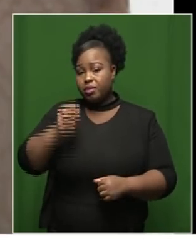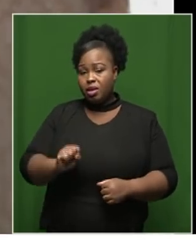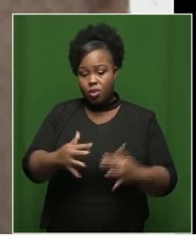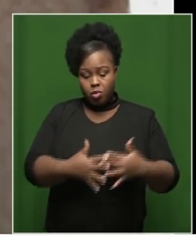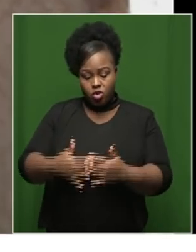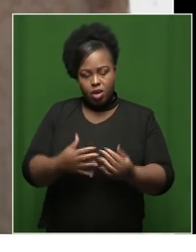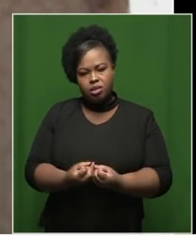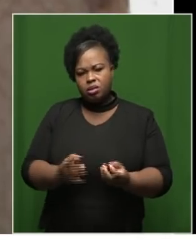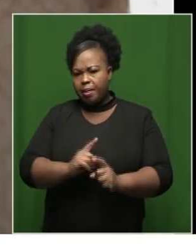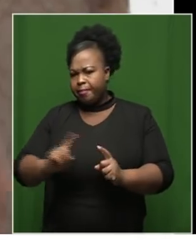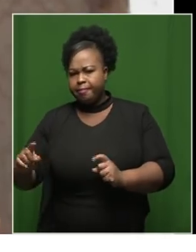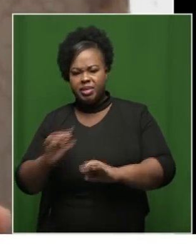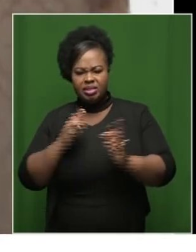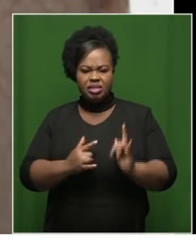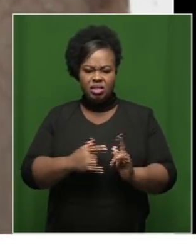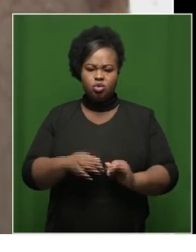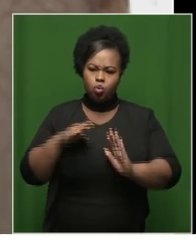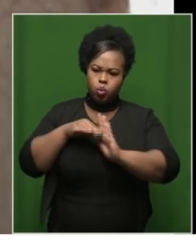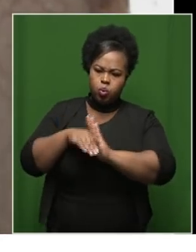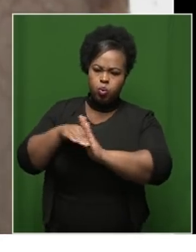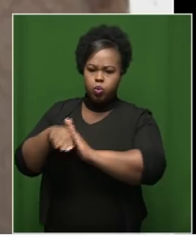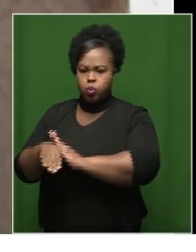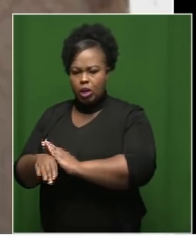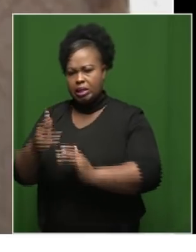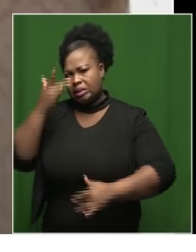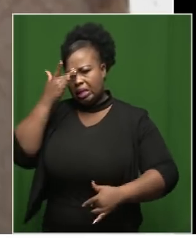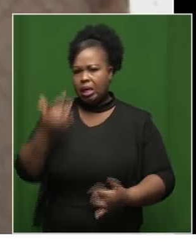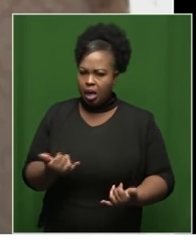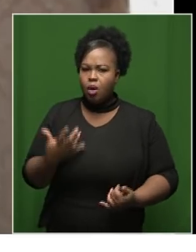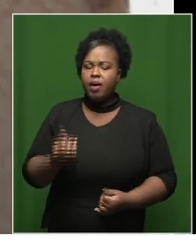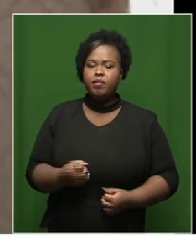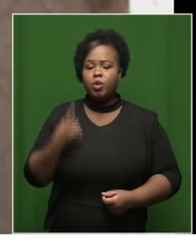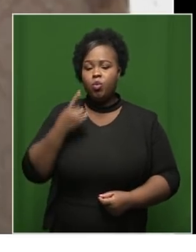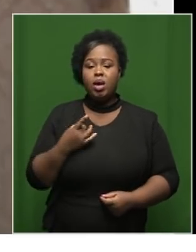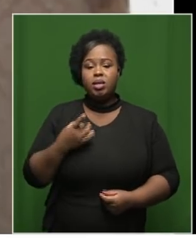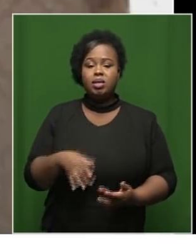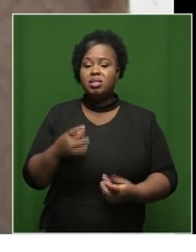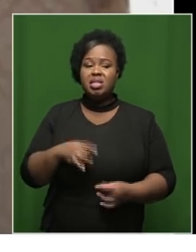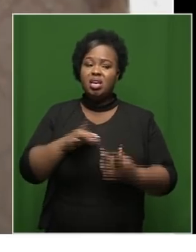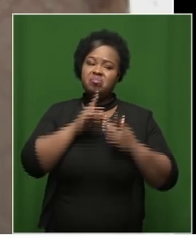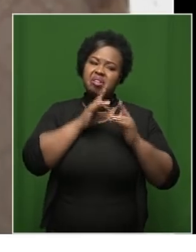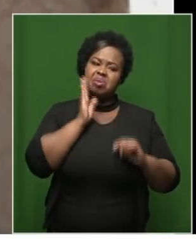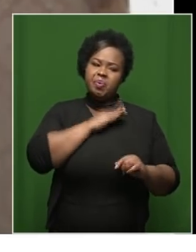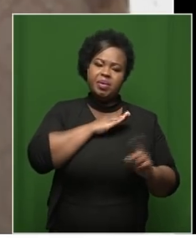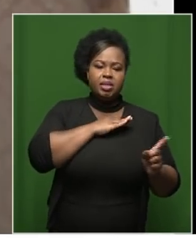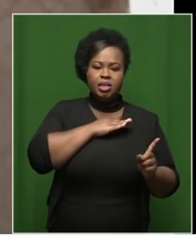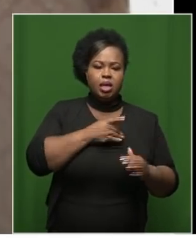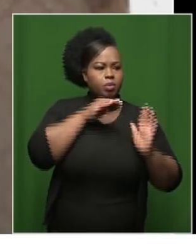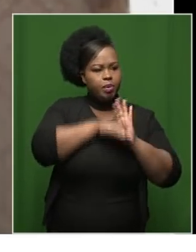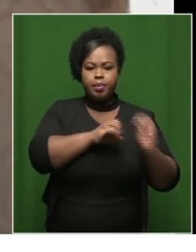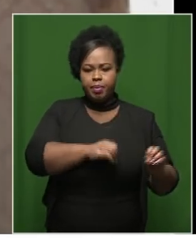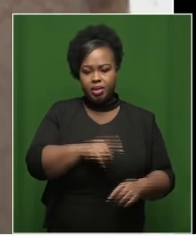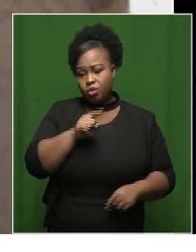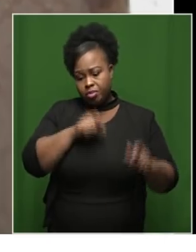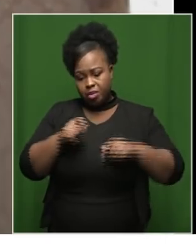few cities were using it, you'll see a drastic drop in the number of infections. And the one city who chose not to didn't have a drop. So what those people did is